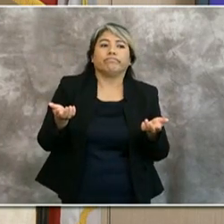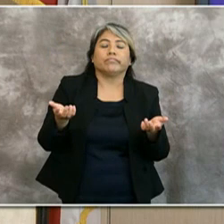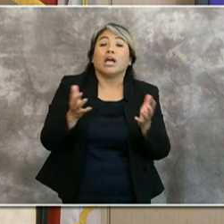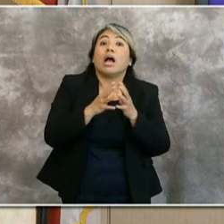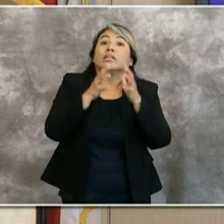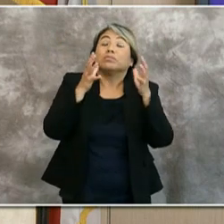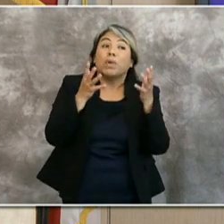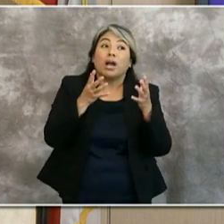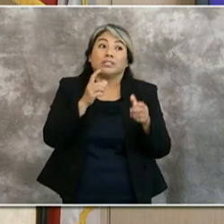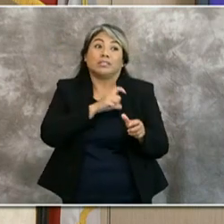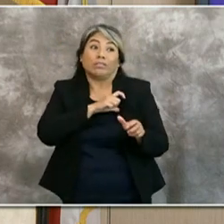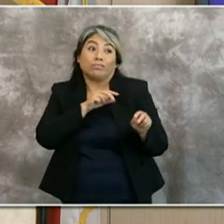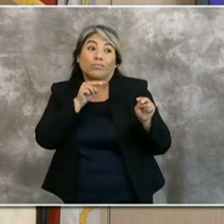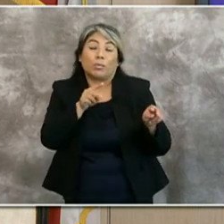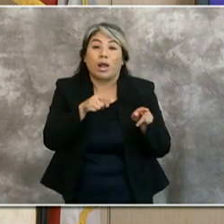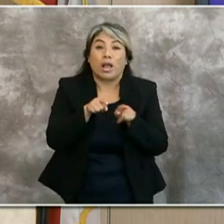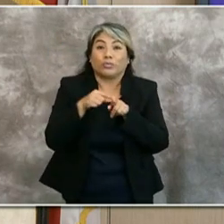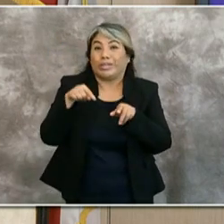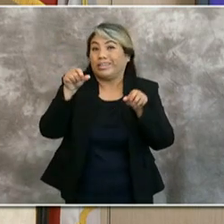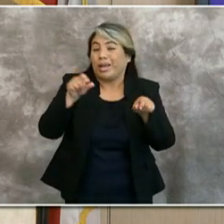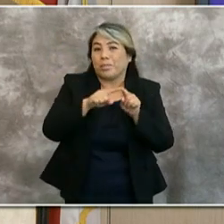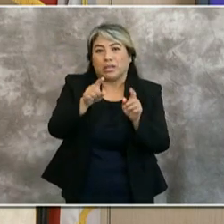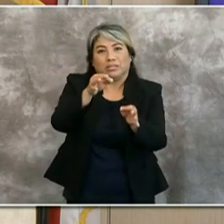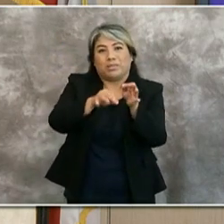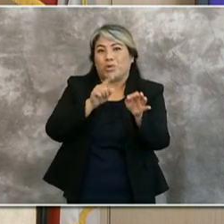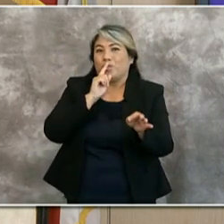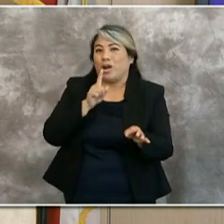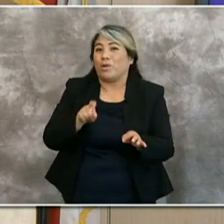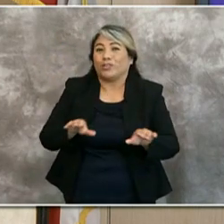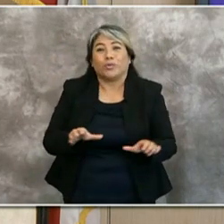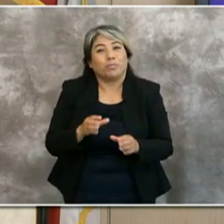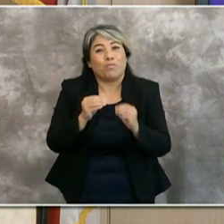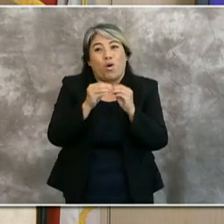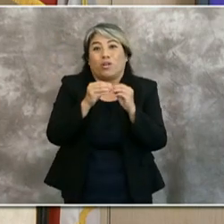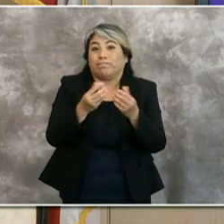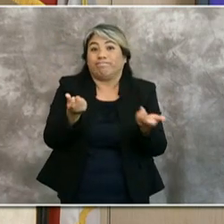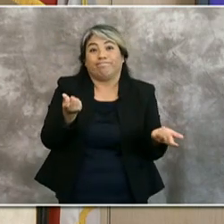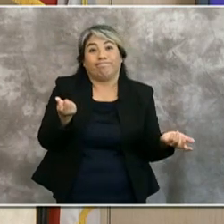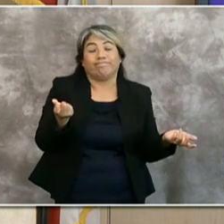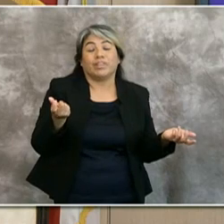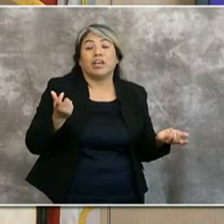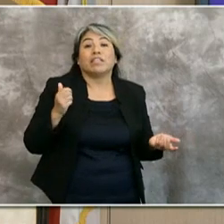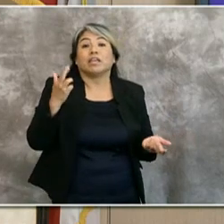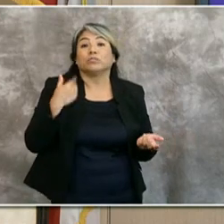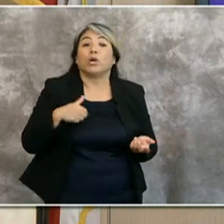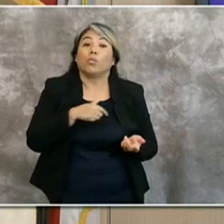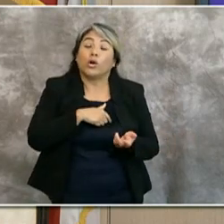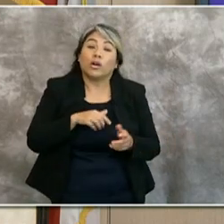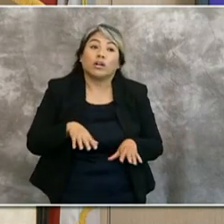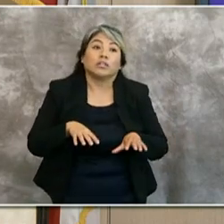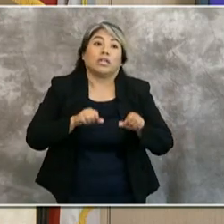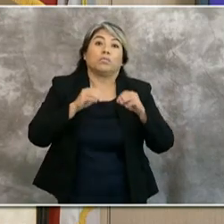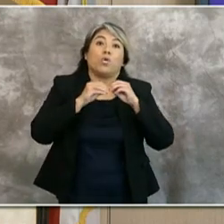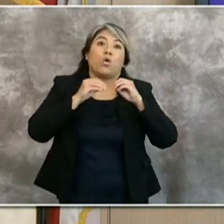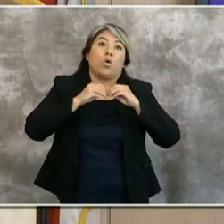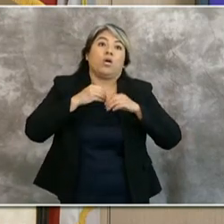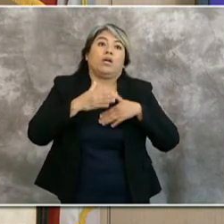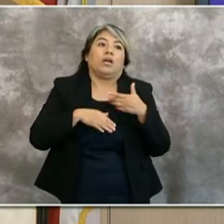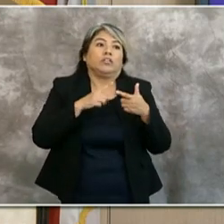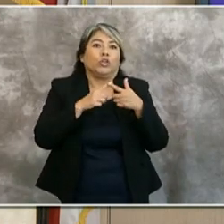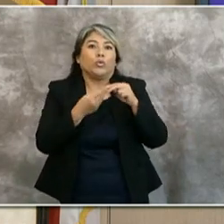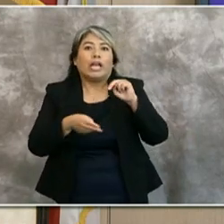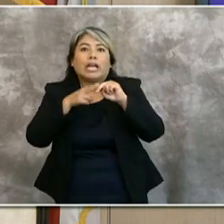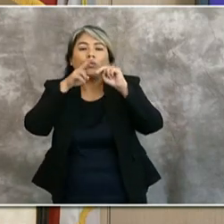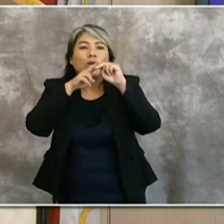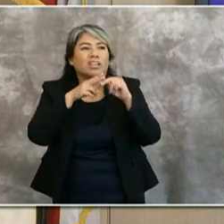as much enforcement as we can, but the simple reality is we have to do more. And that's why we're taking a step to increase around those egregious violations